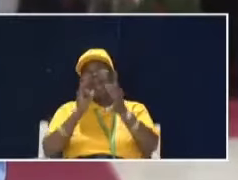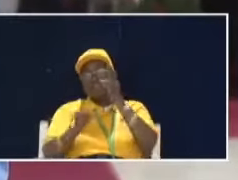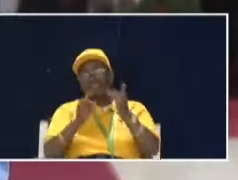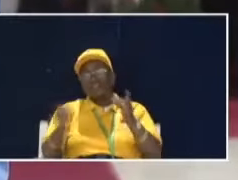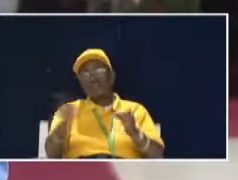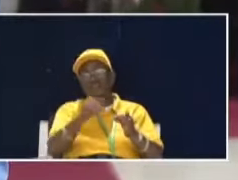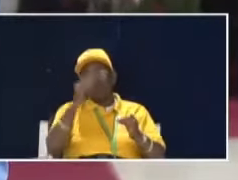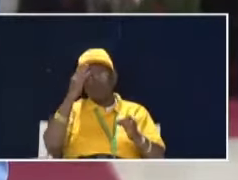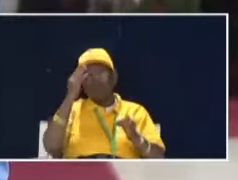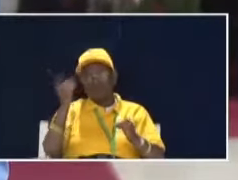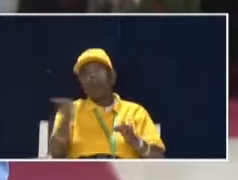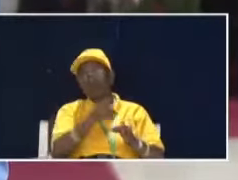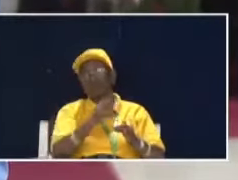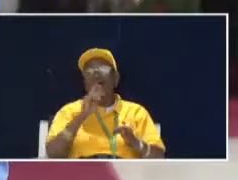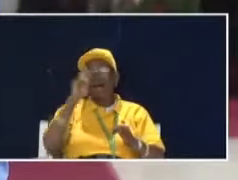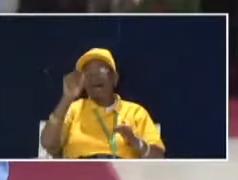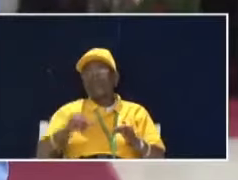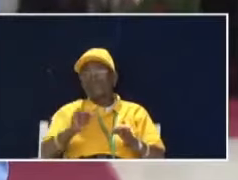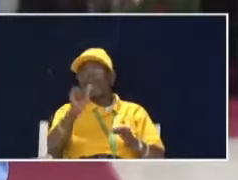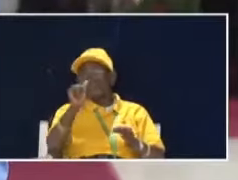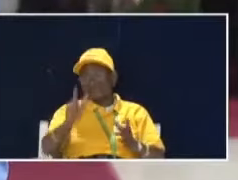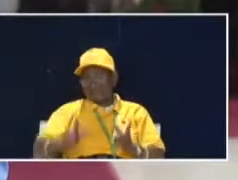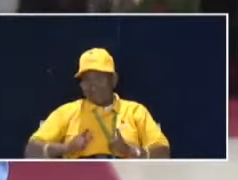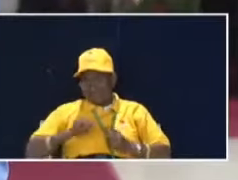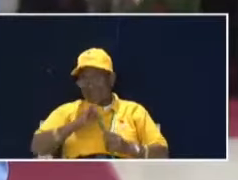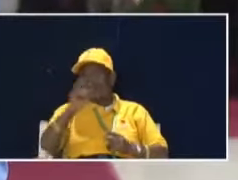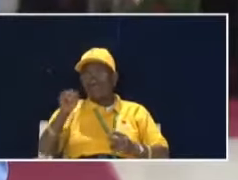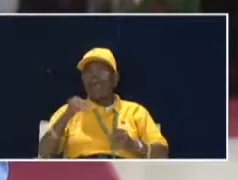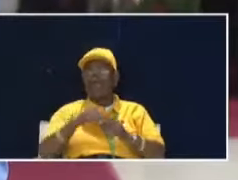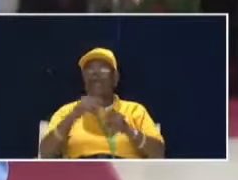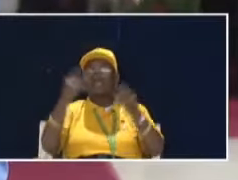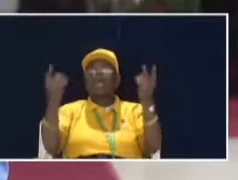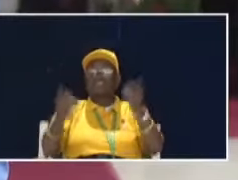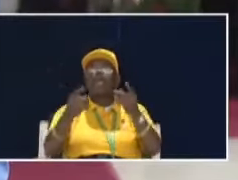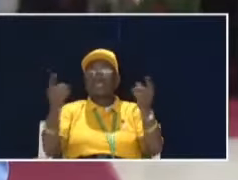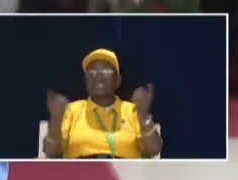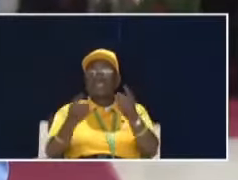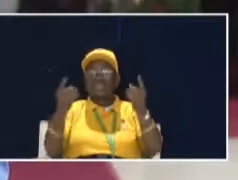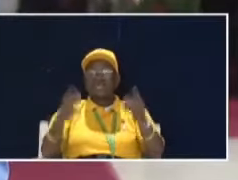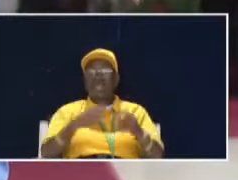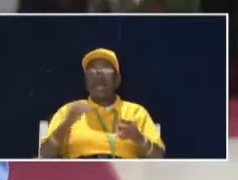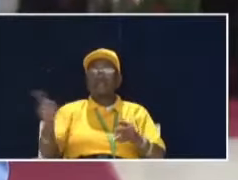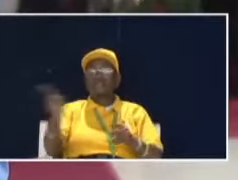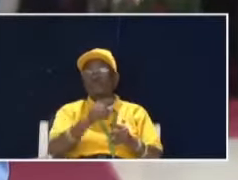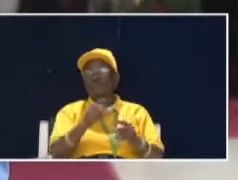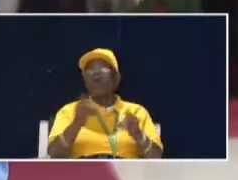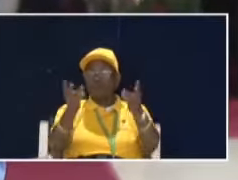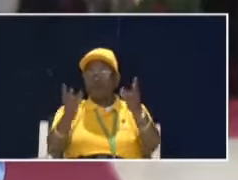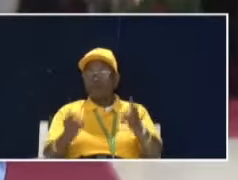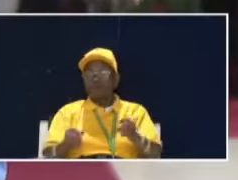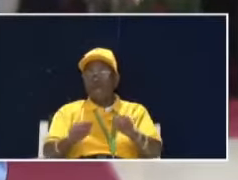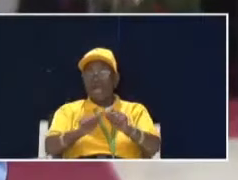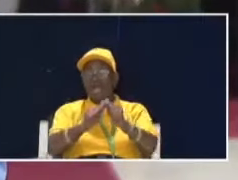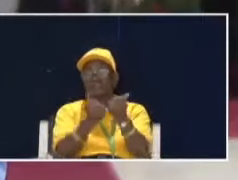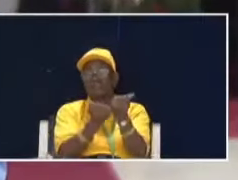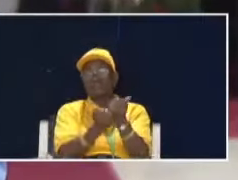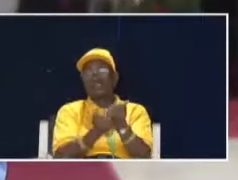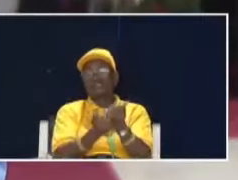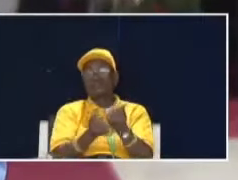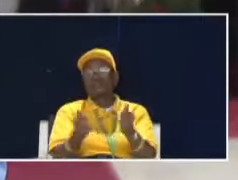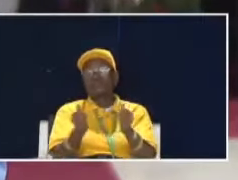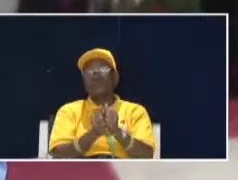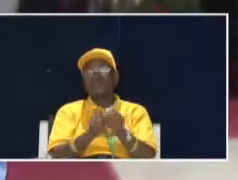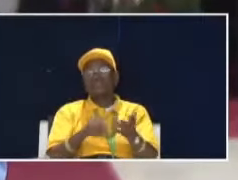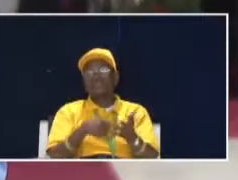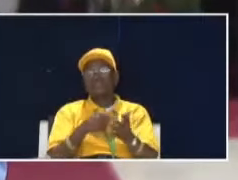and yet you want association with this holy God, you better come and surrender your life